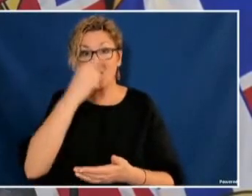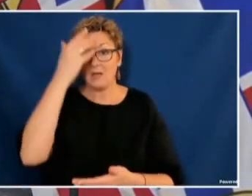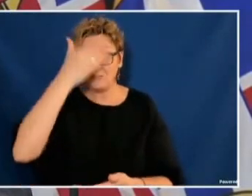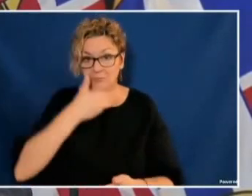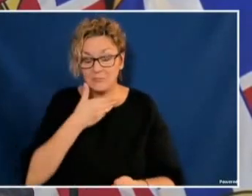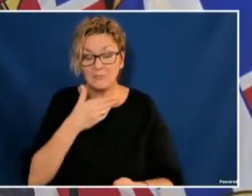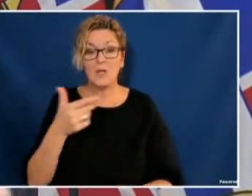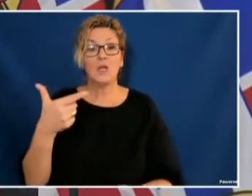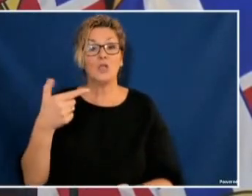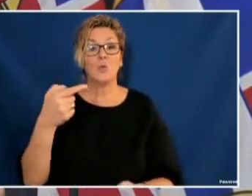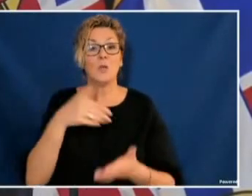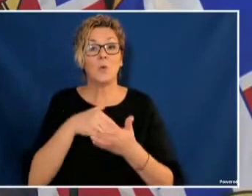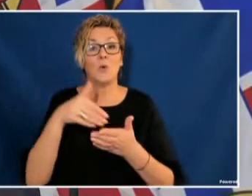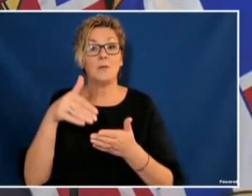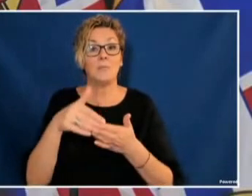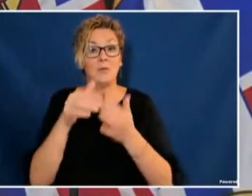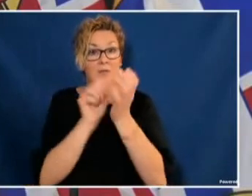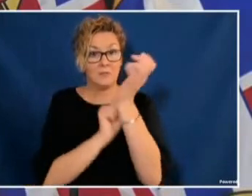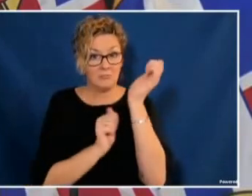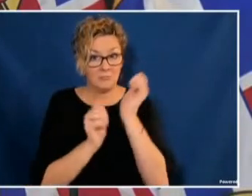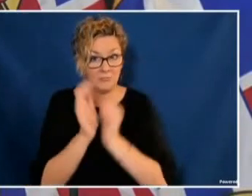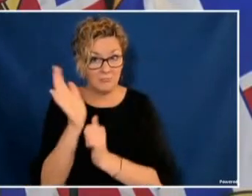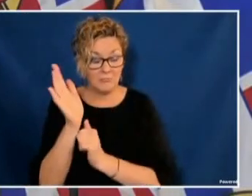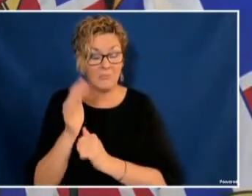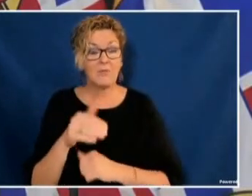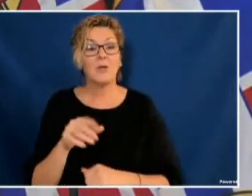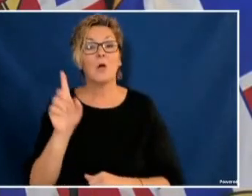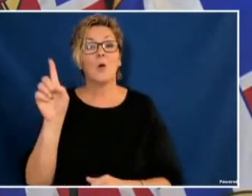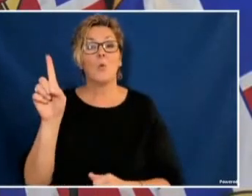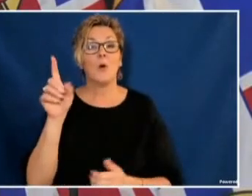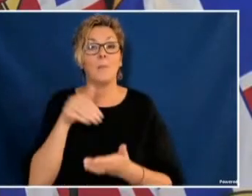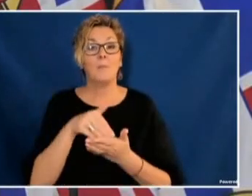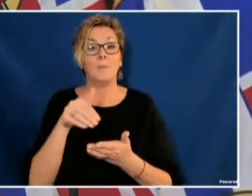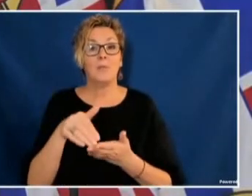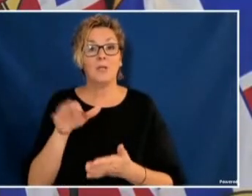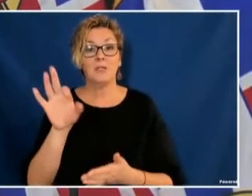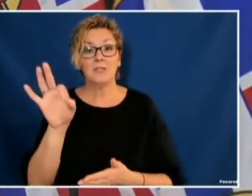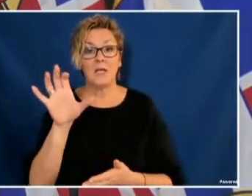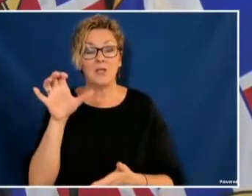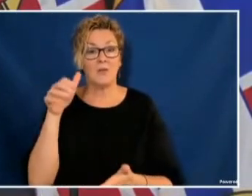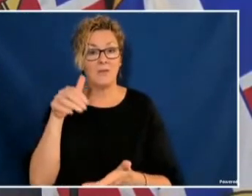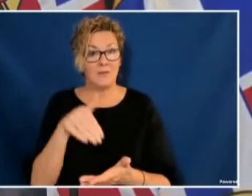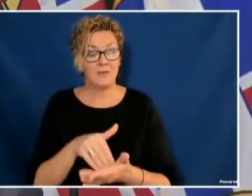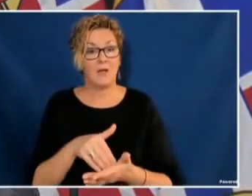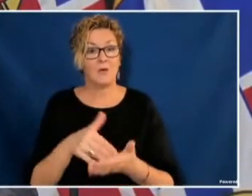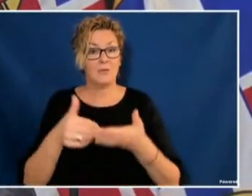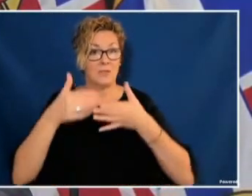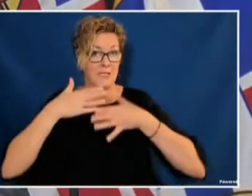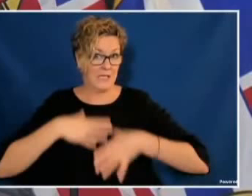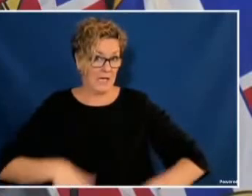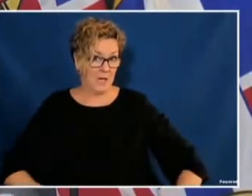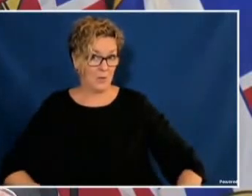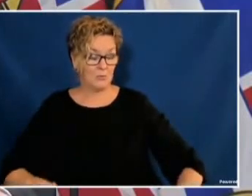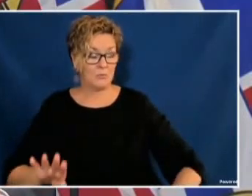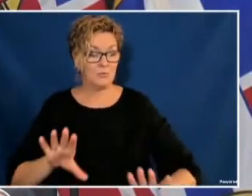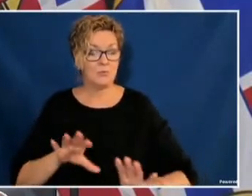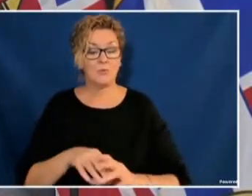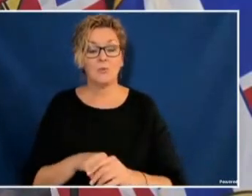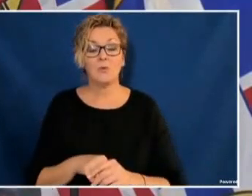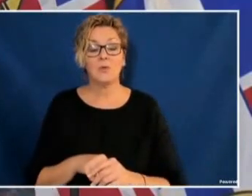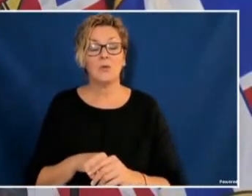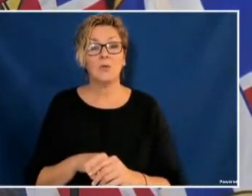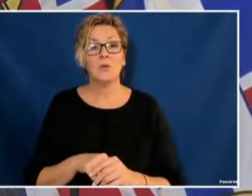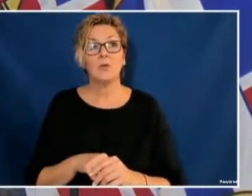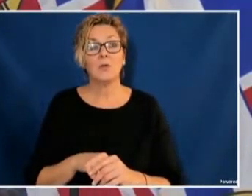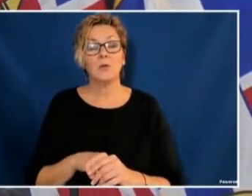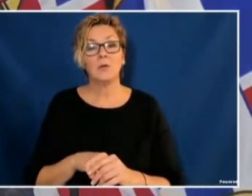than it has ever been. We must not be distracted from our focus. We've got to make sure we're consistent in taking the actions we need to